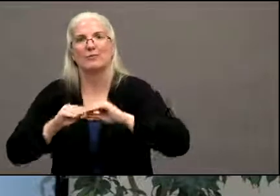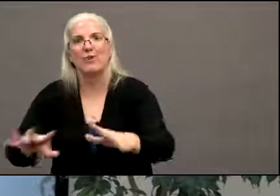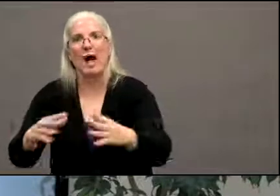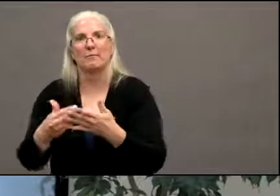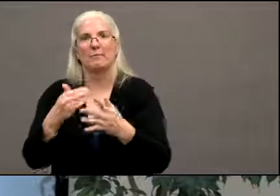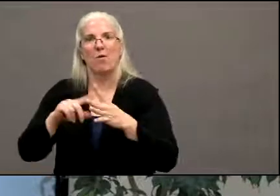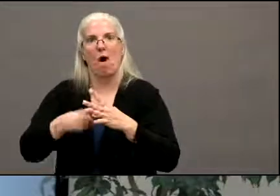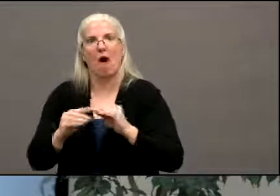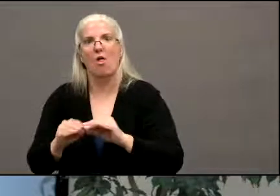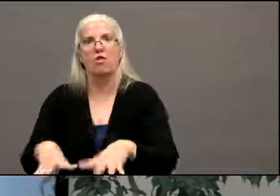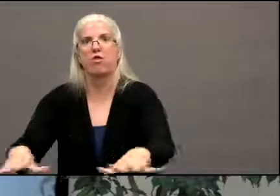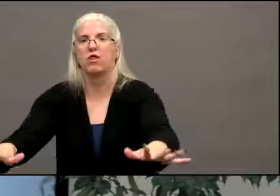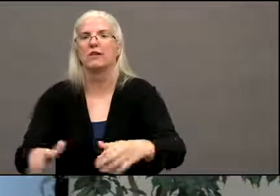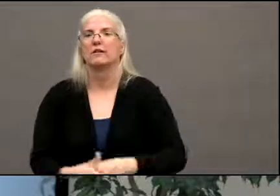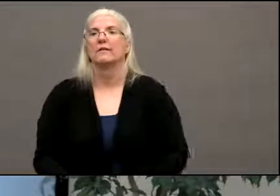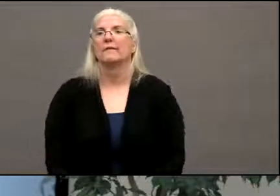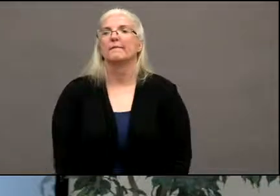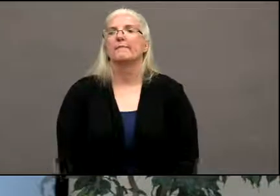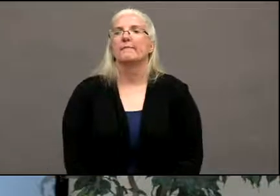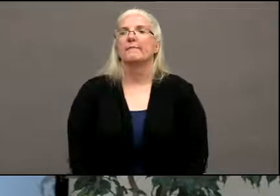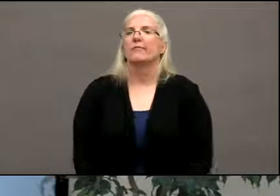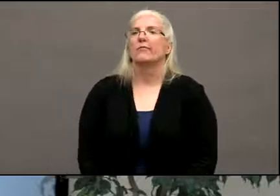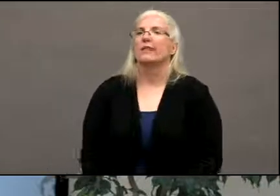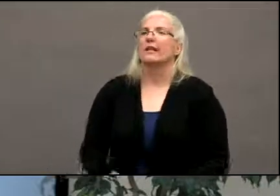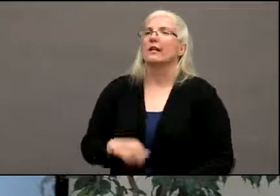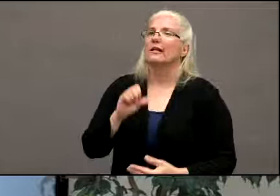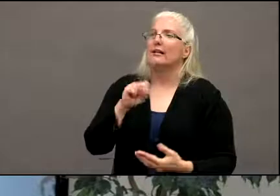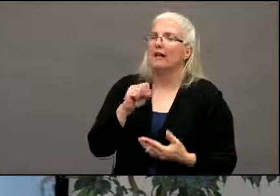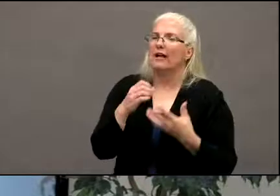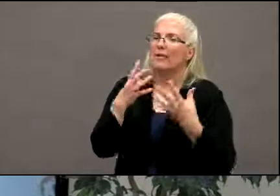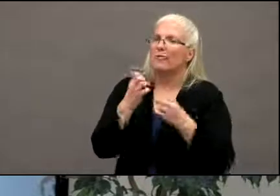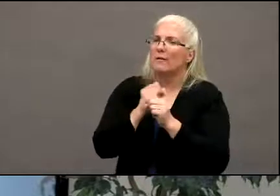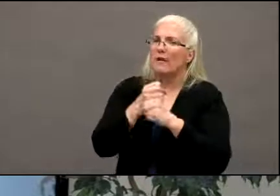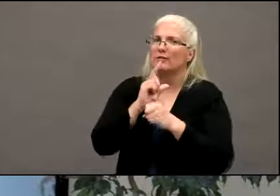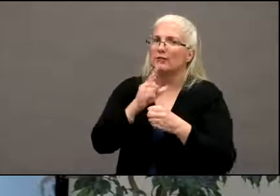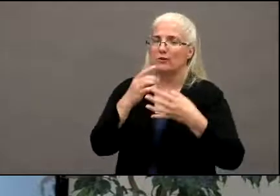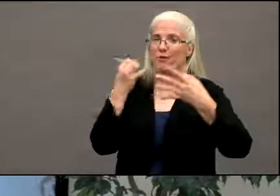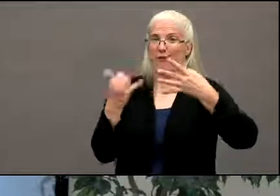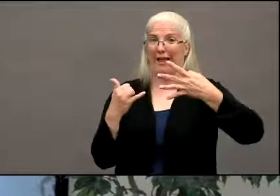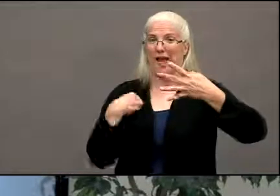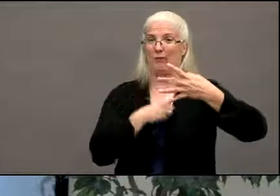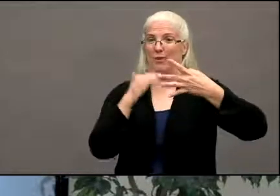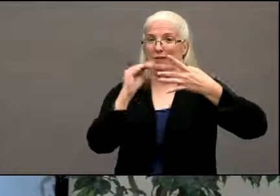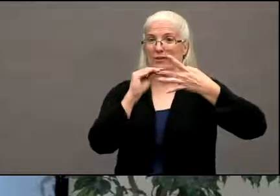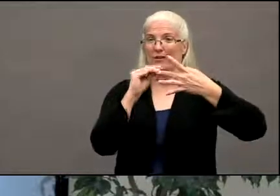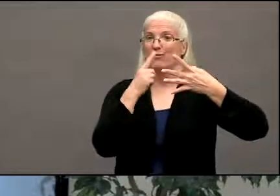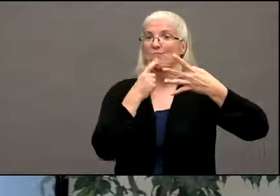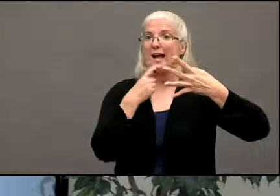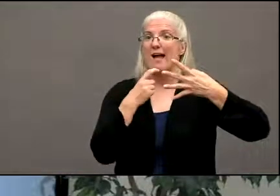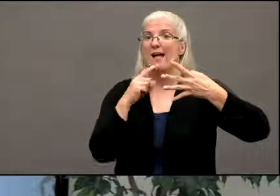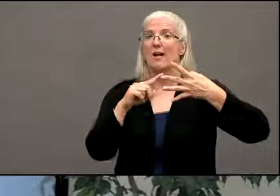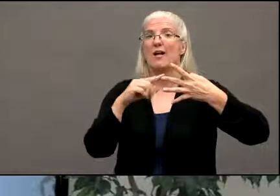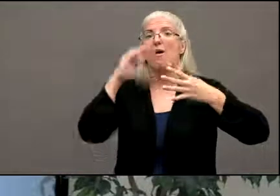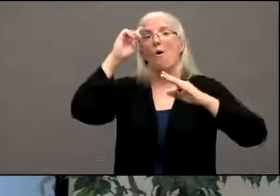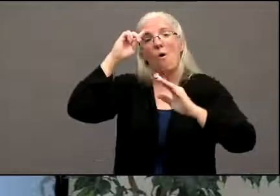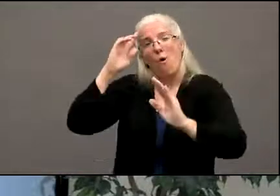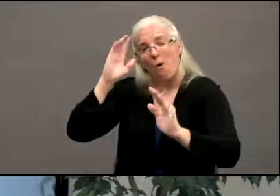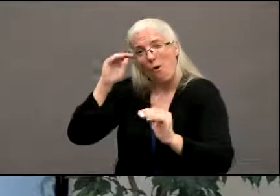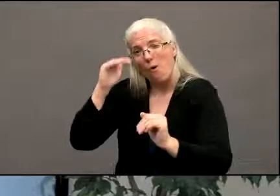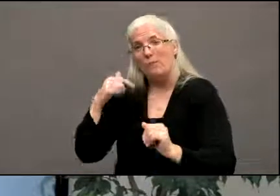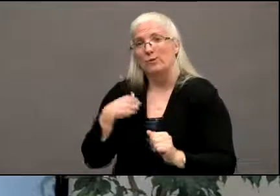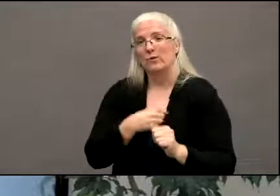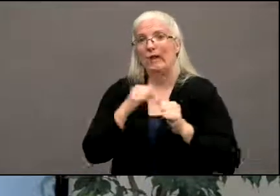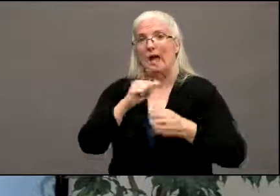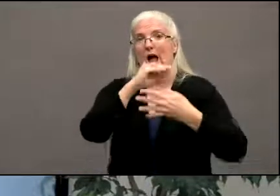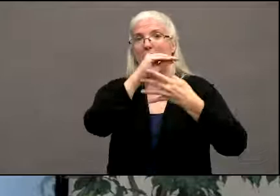red now. The next step is to hopefully go to orange. But there is a possibility if we don't